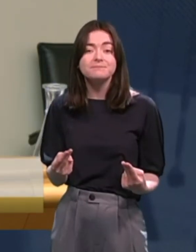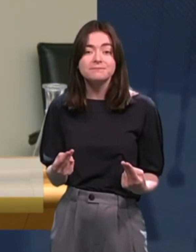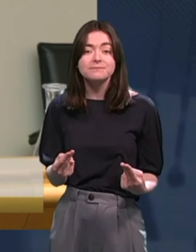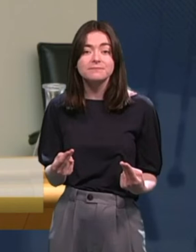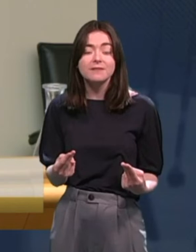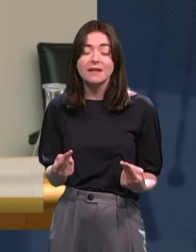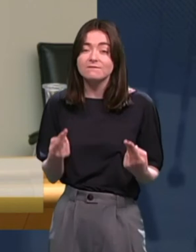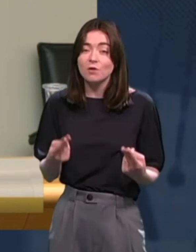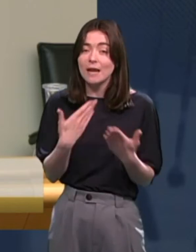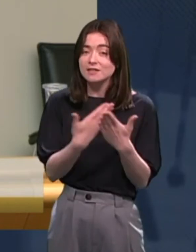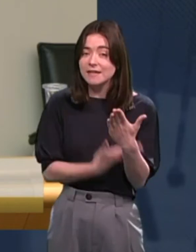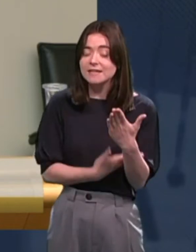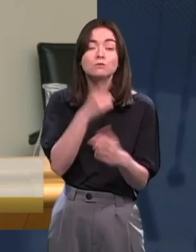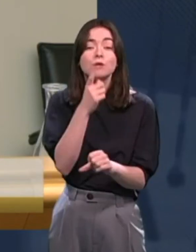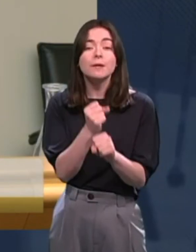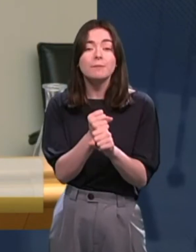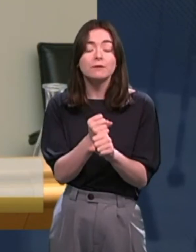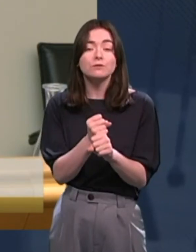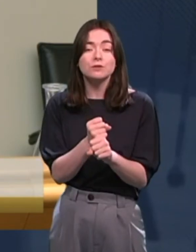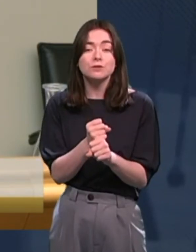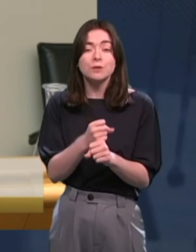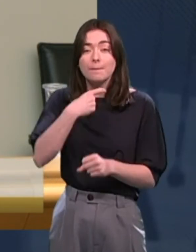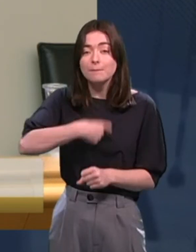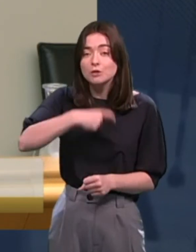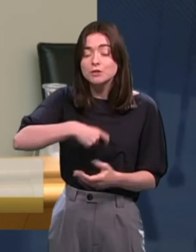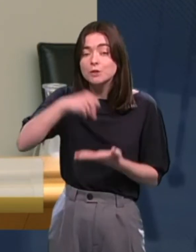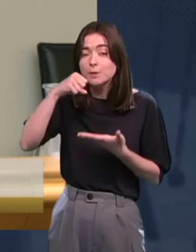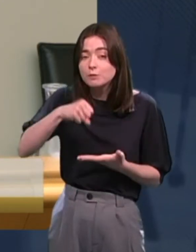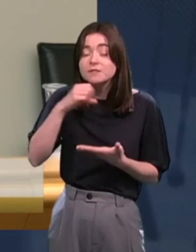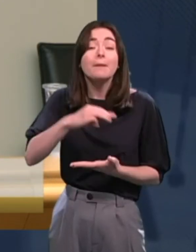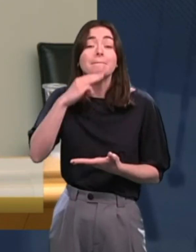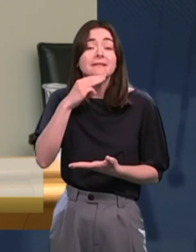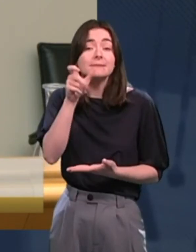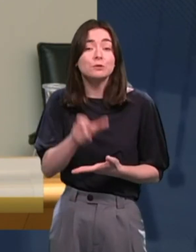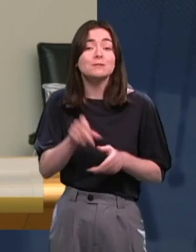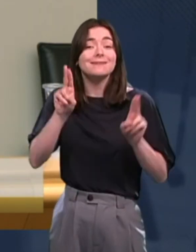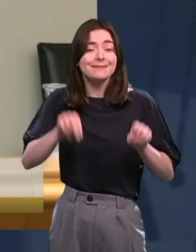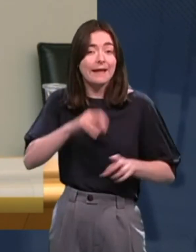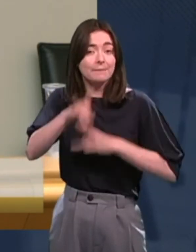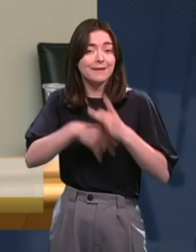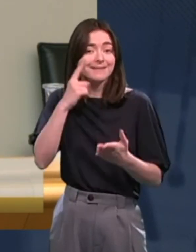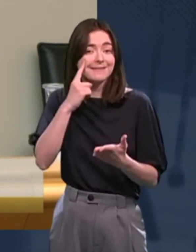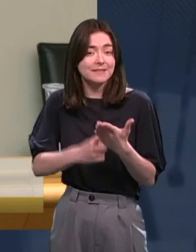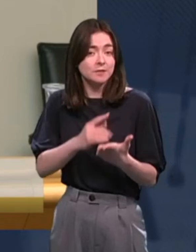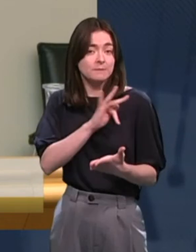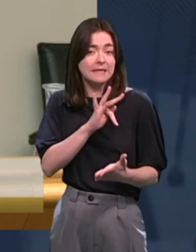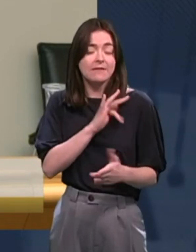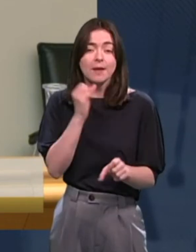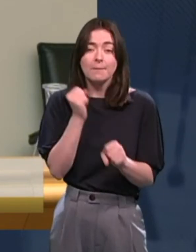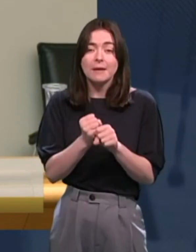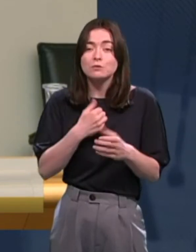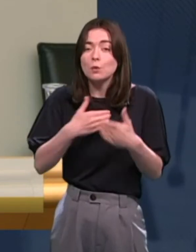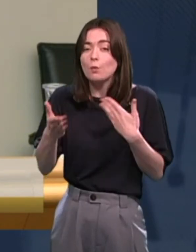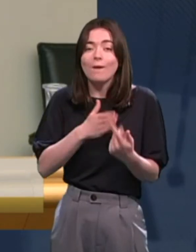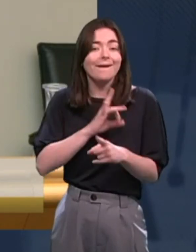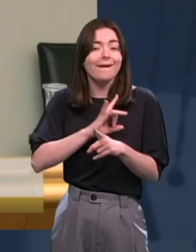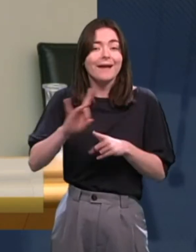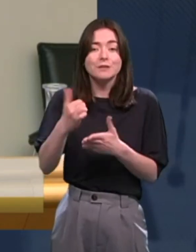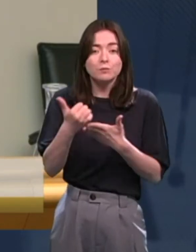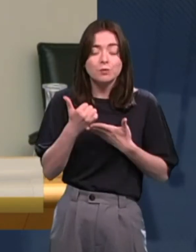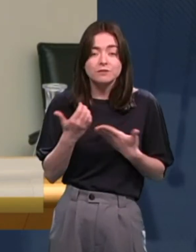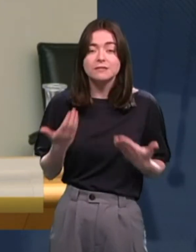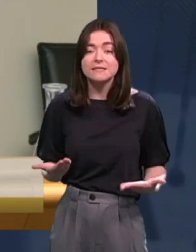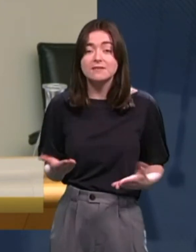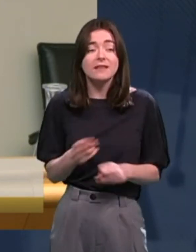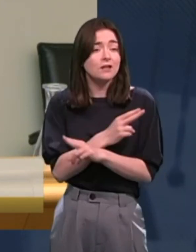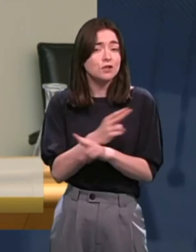it comes to legislation, you're talking about personal budgets. That enables people to make choices about the support they receive. And this isn't just